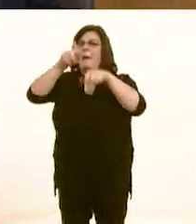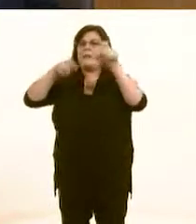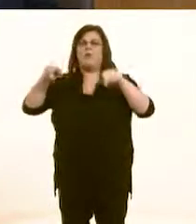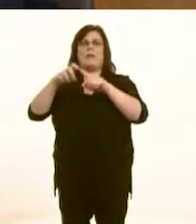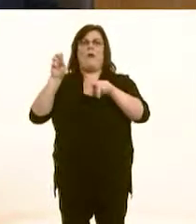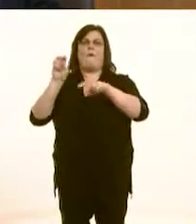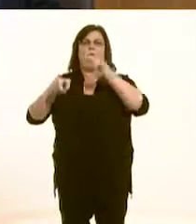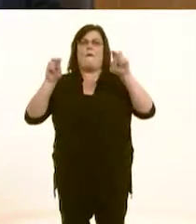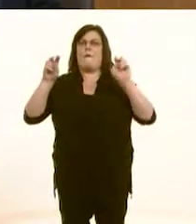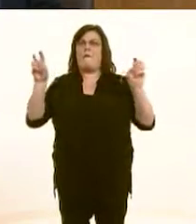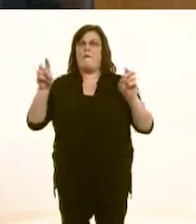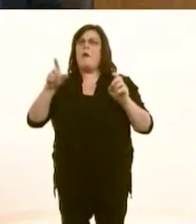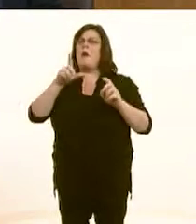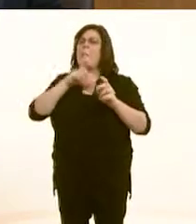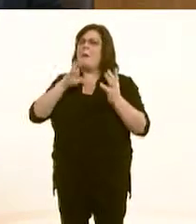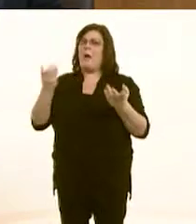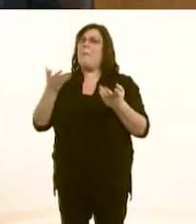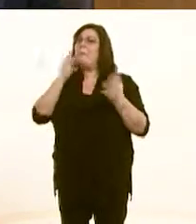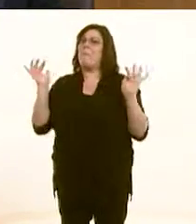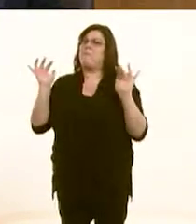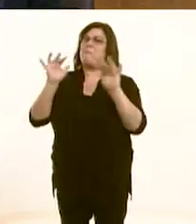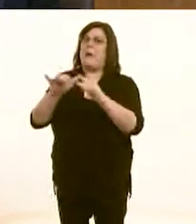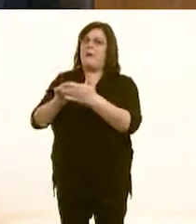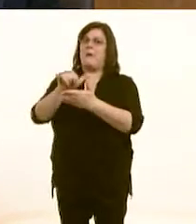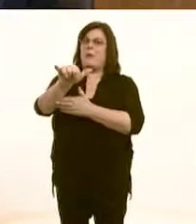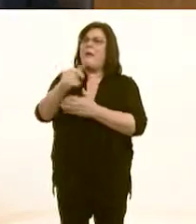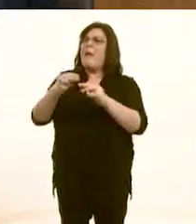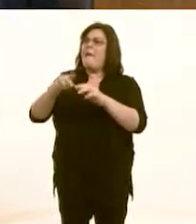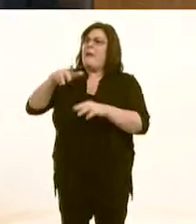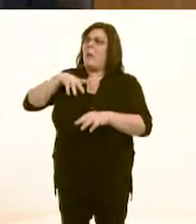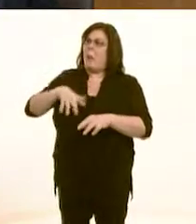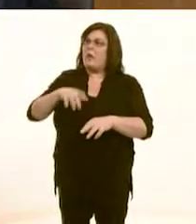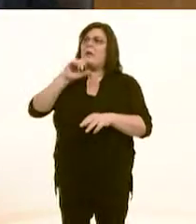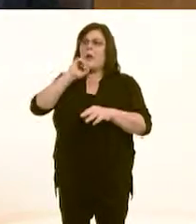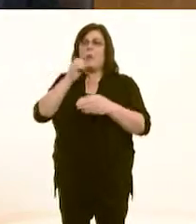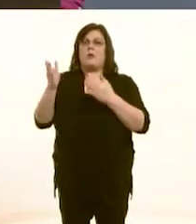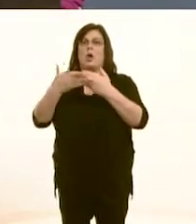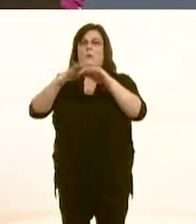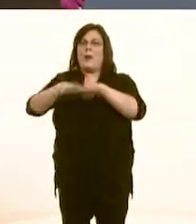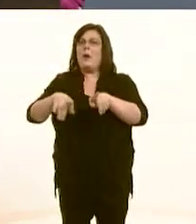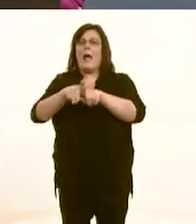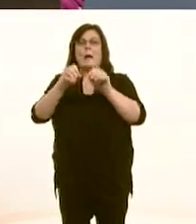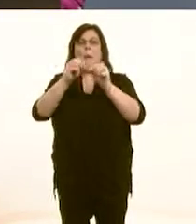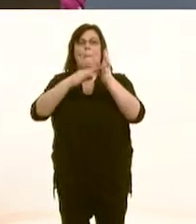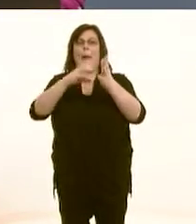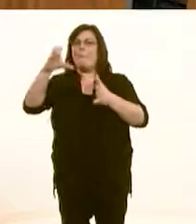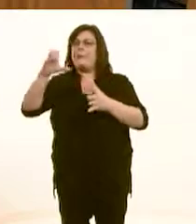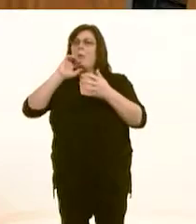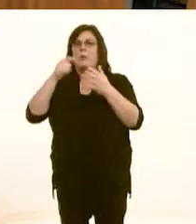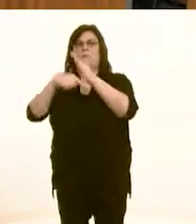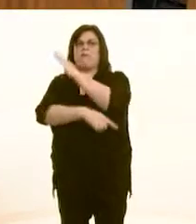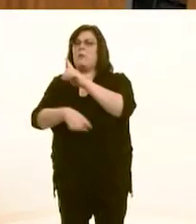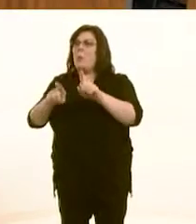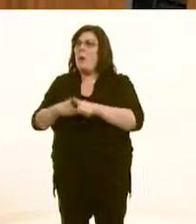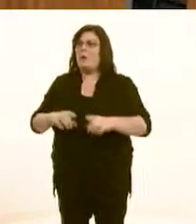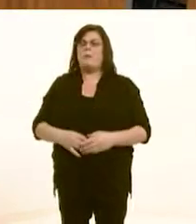now bouncing back. If he'd have had his way, that airport would be shut now and Bampsey would have gone with it. So that's the limit of ambition we see from the